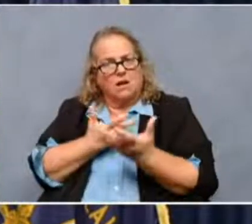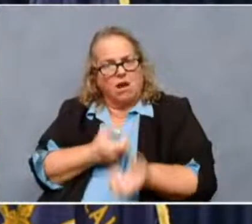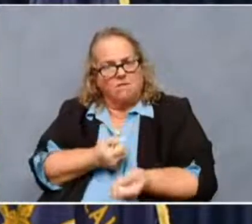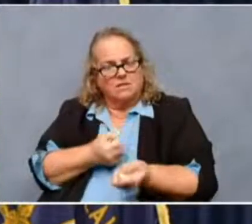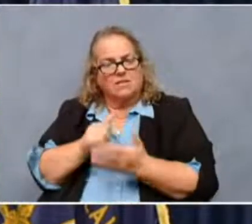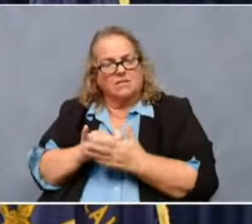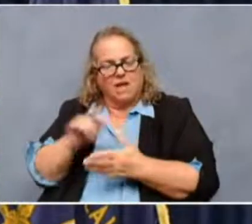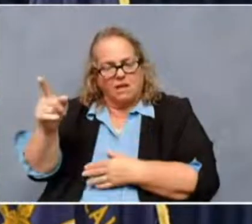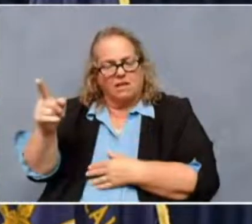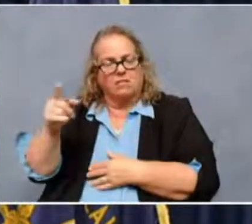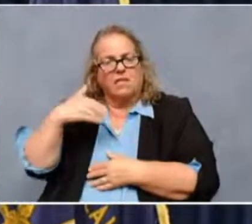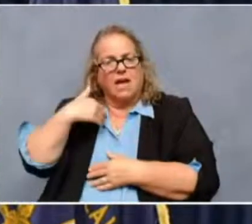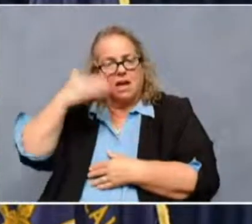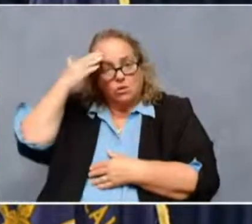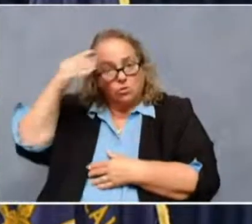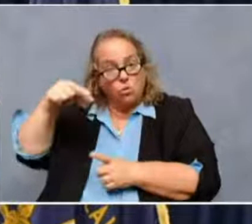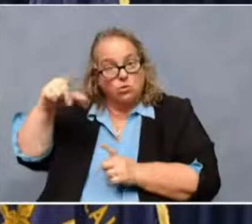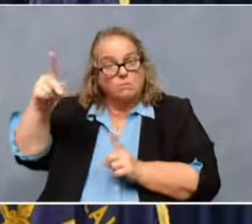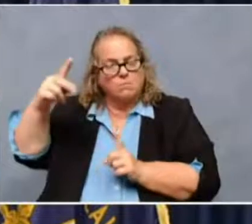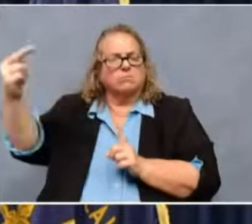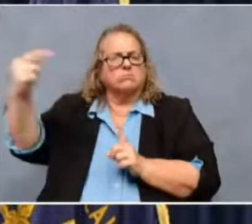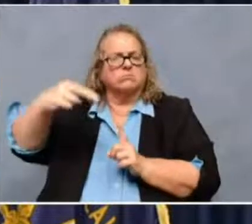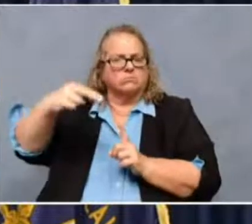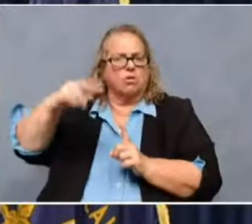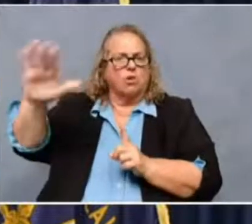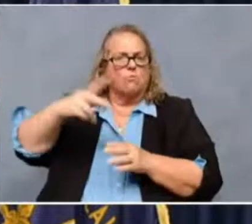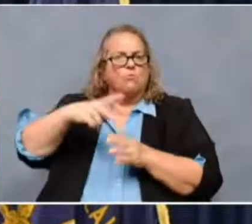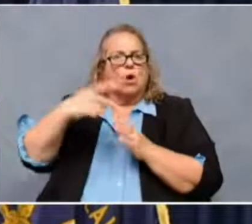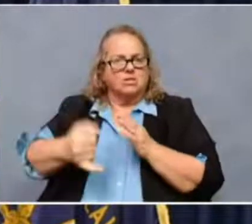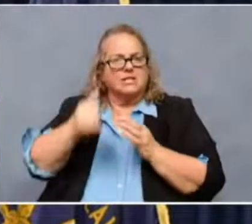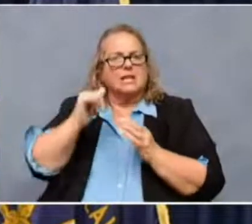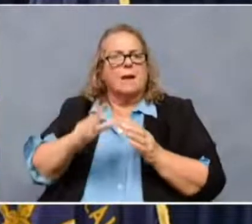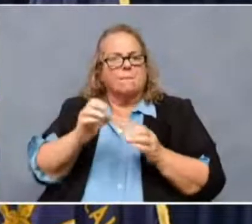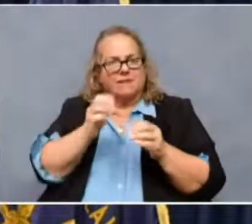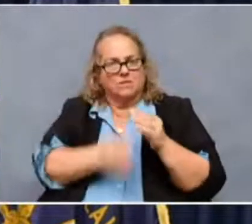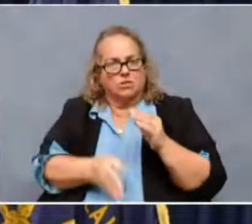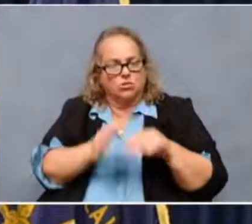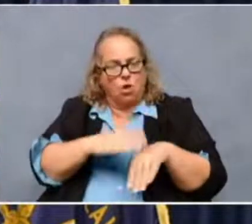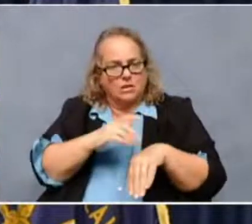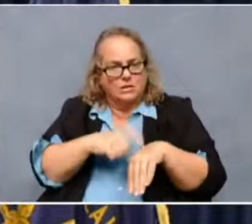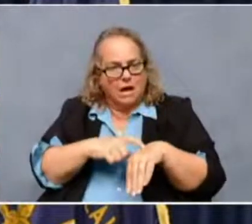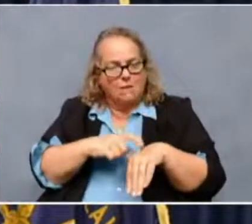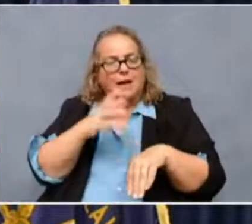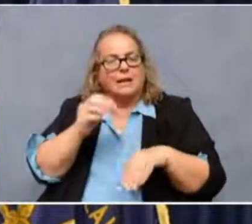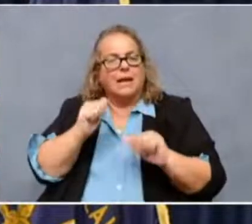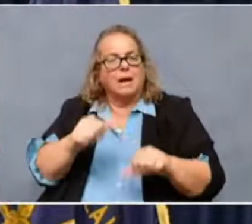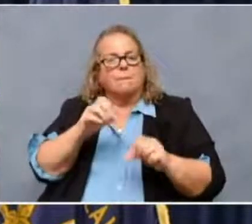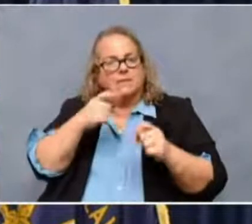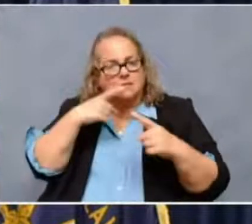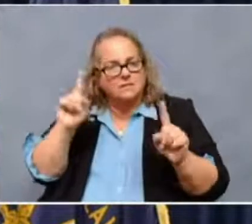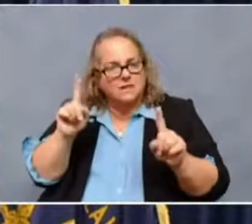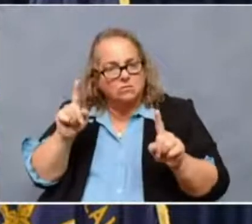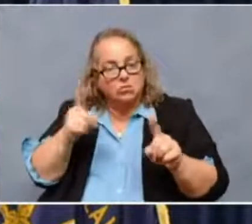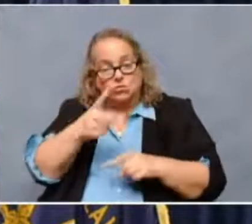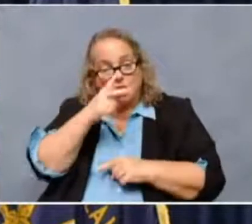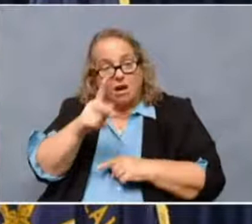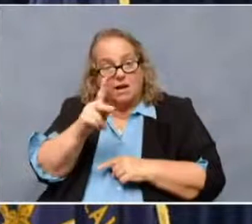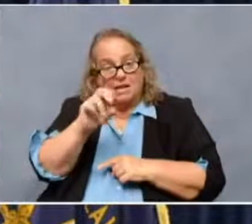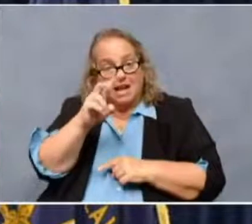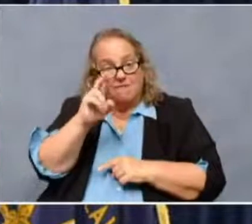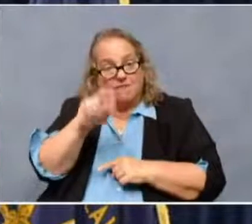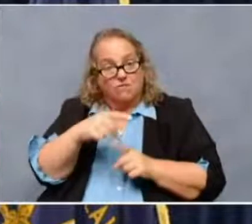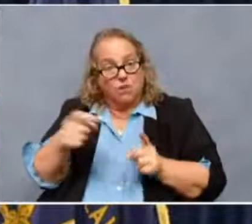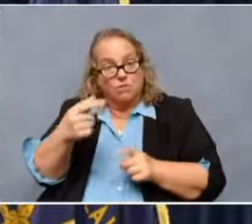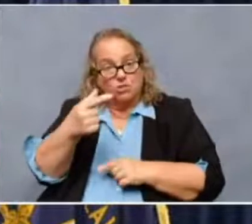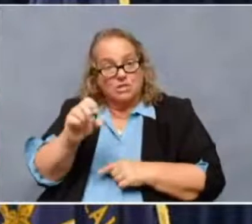have that their project can be done on time and can be successful. You saw Kevin from GE standing up here saying